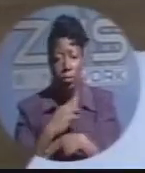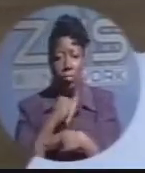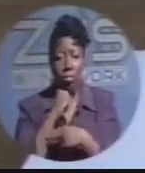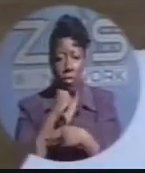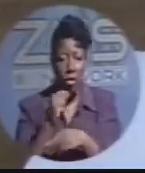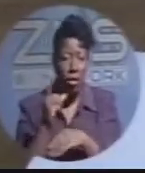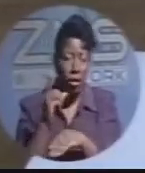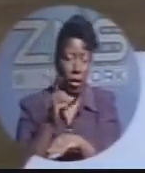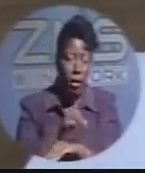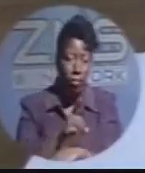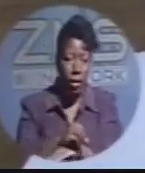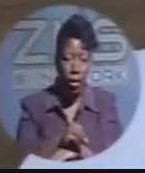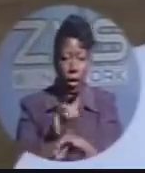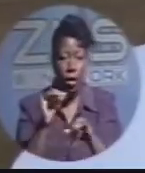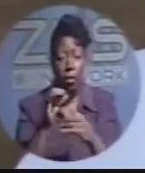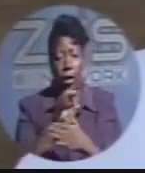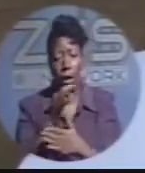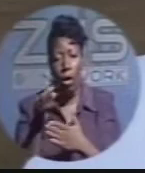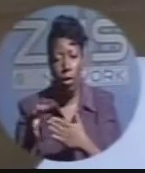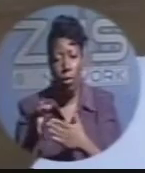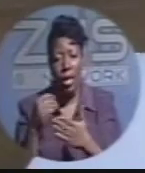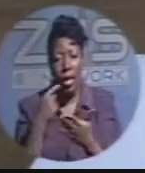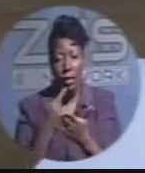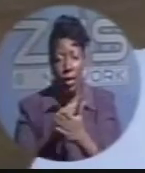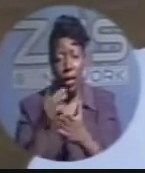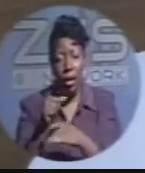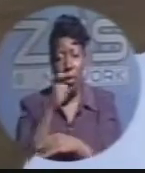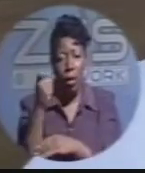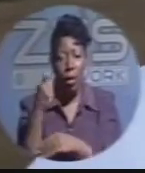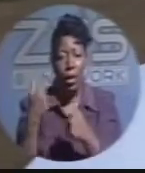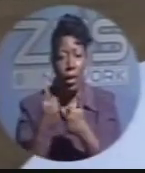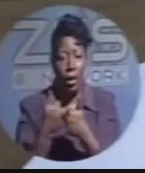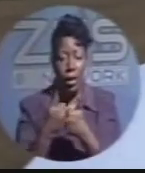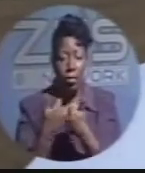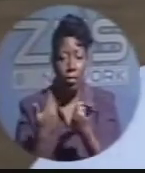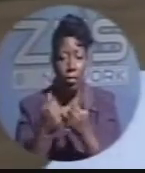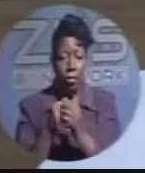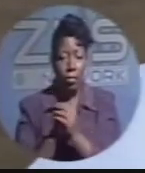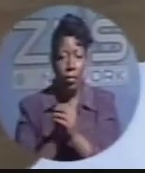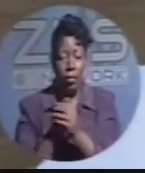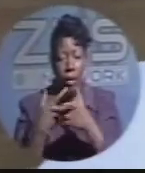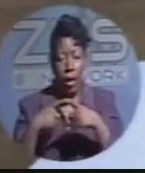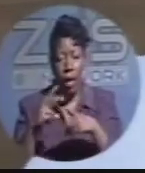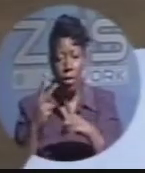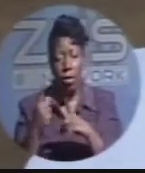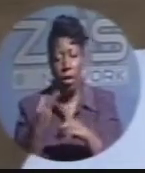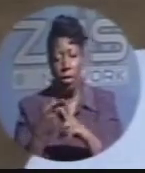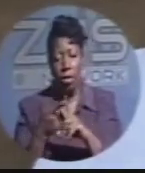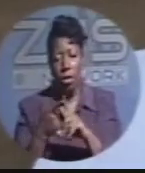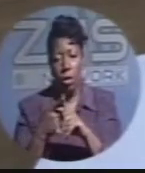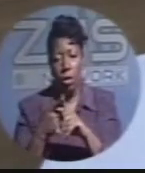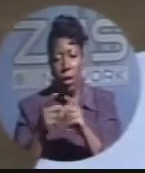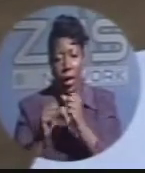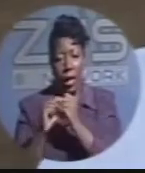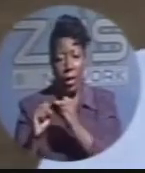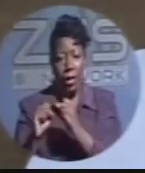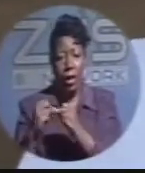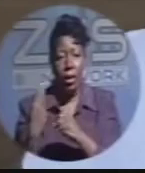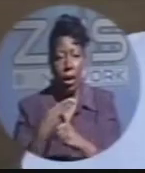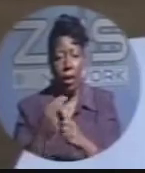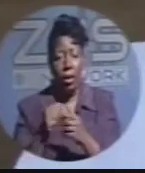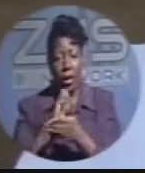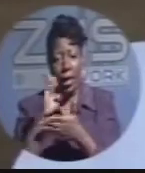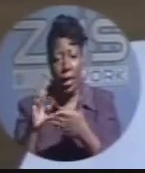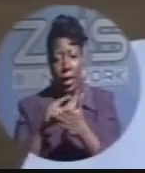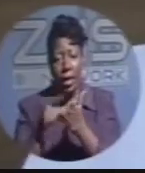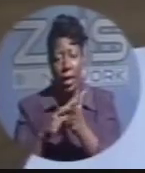the playoff. And the fact that they've won a game, you know, it allows us to extend this. We wanted to actually end